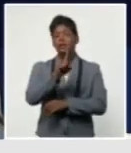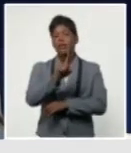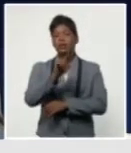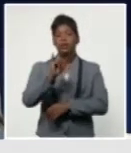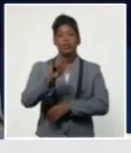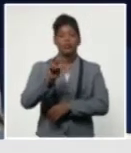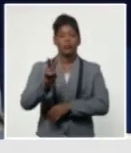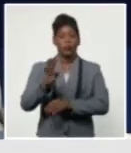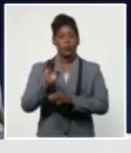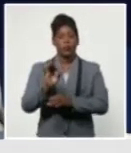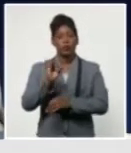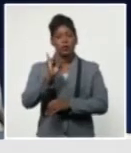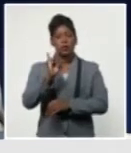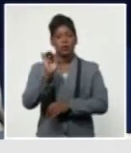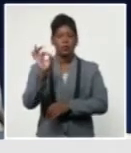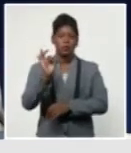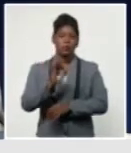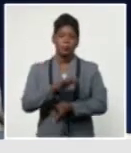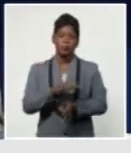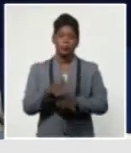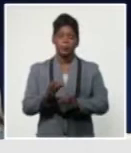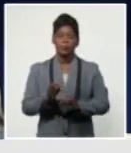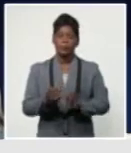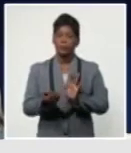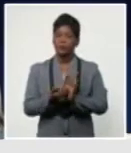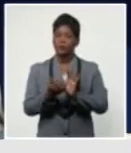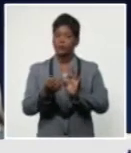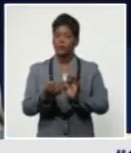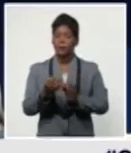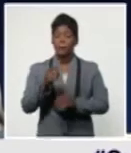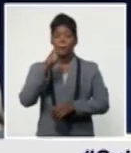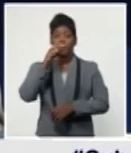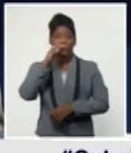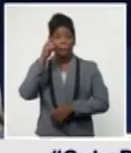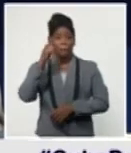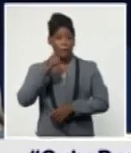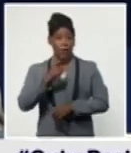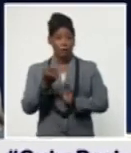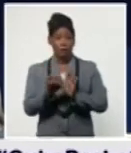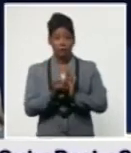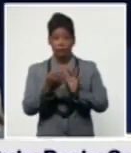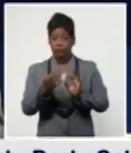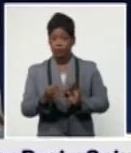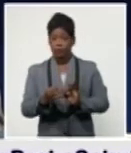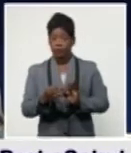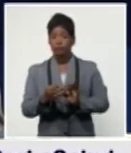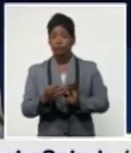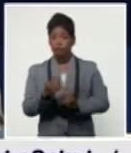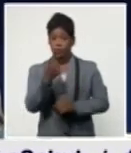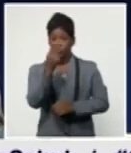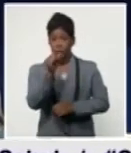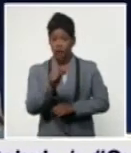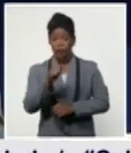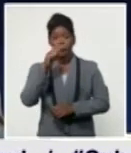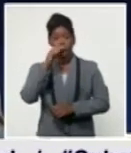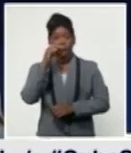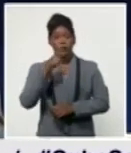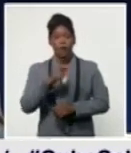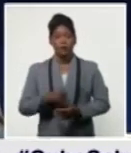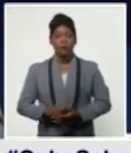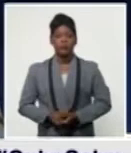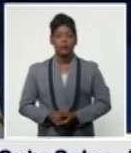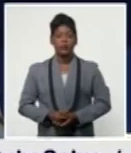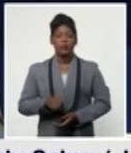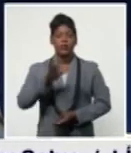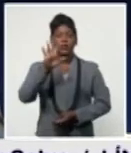no changes. We continue with 162 people, which represents 7% of all cases. The confirmed case is male for a